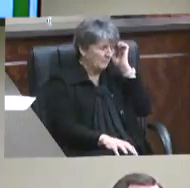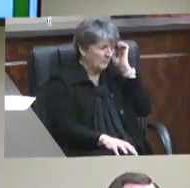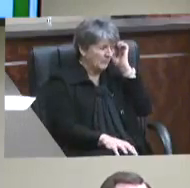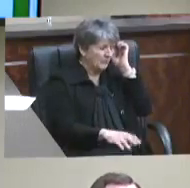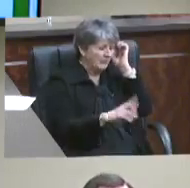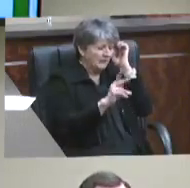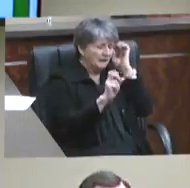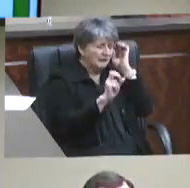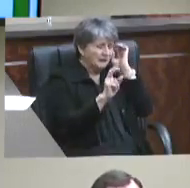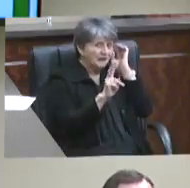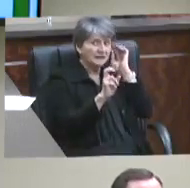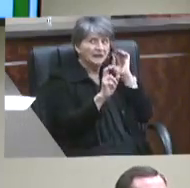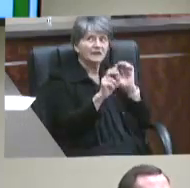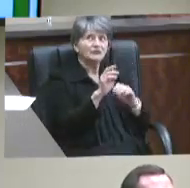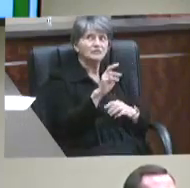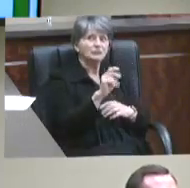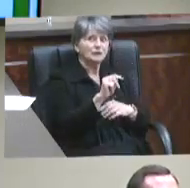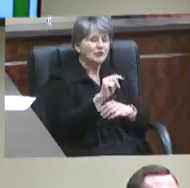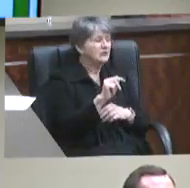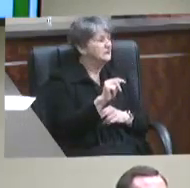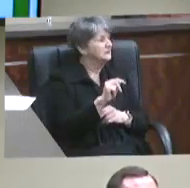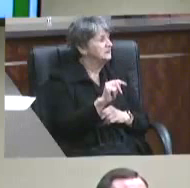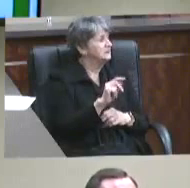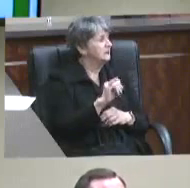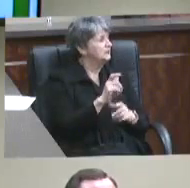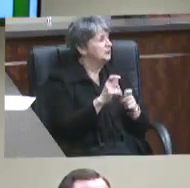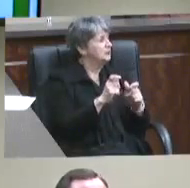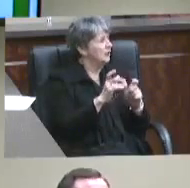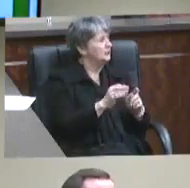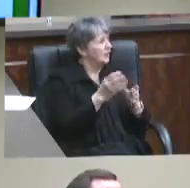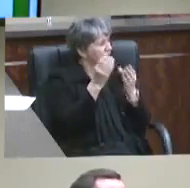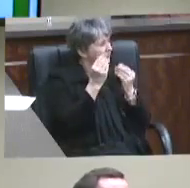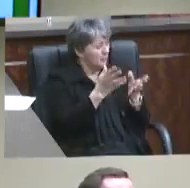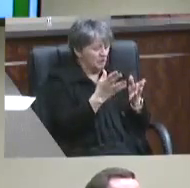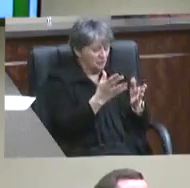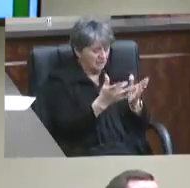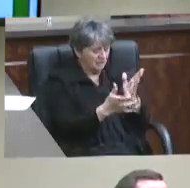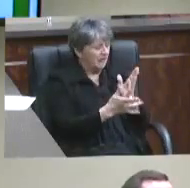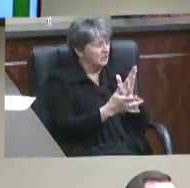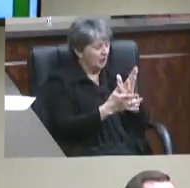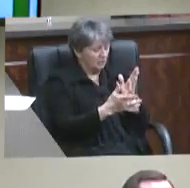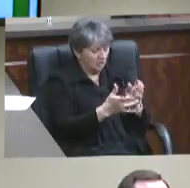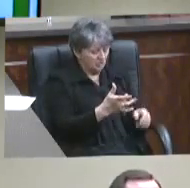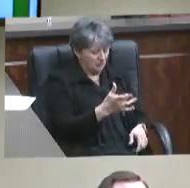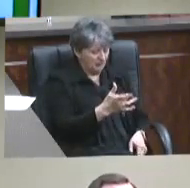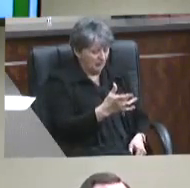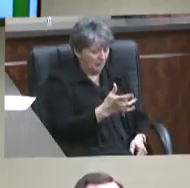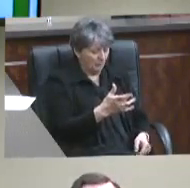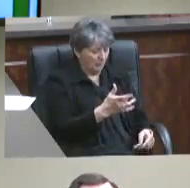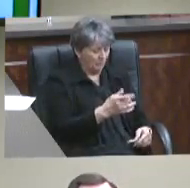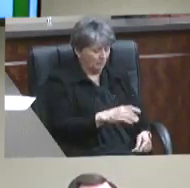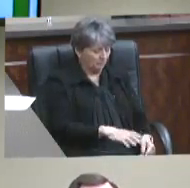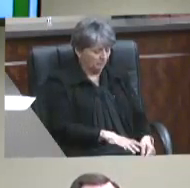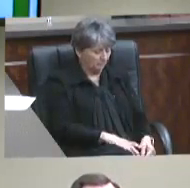Kevin Frost. I am the Director of Information Technology. And Chief,